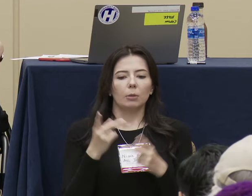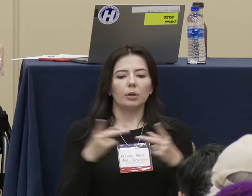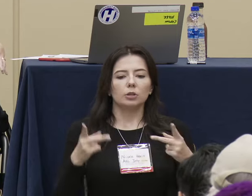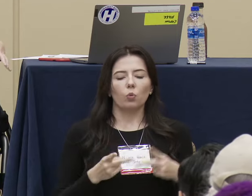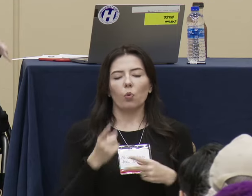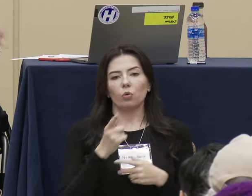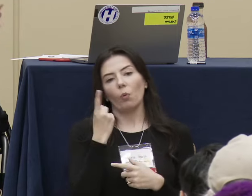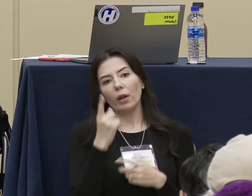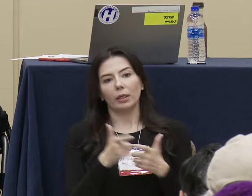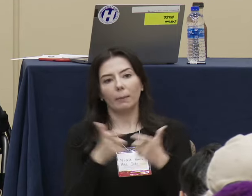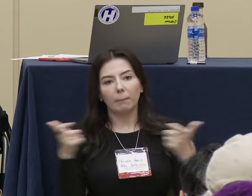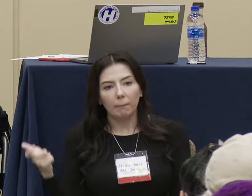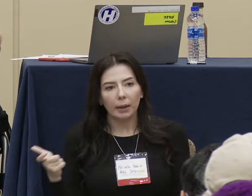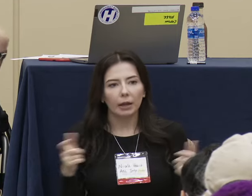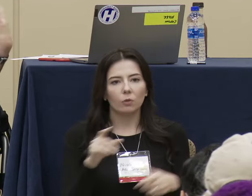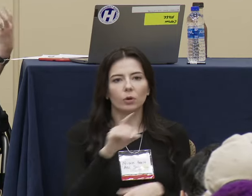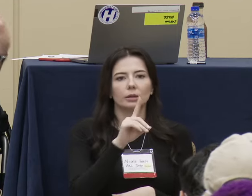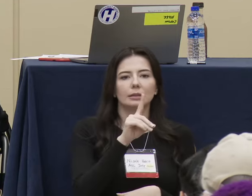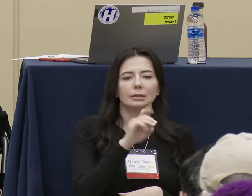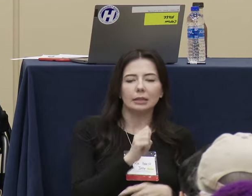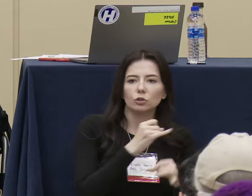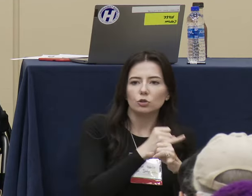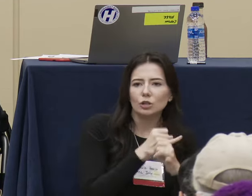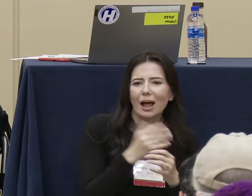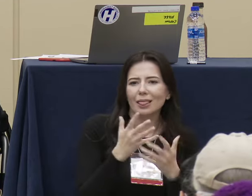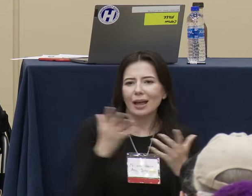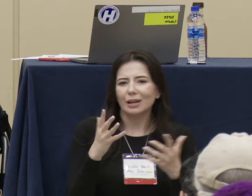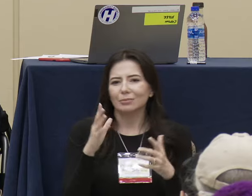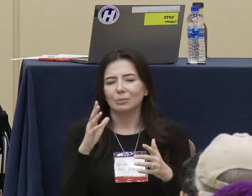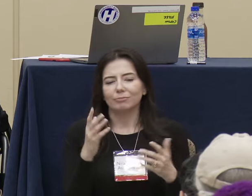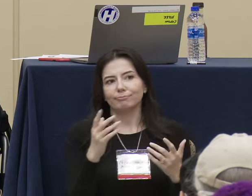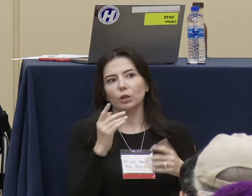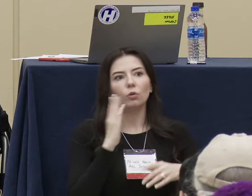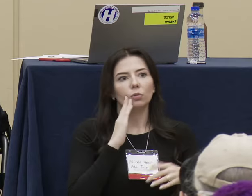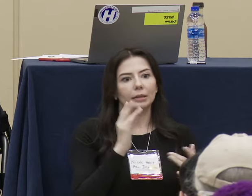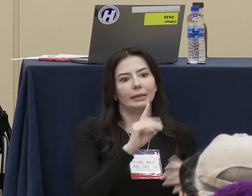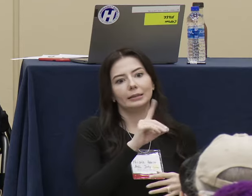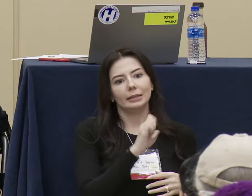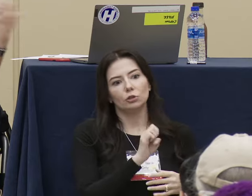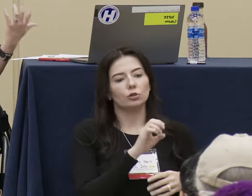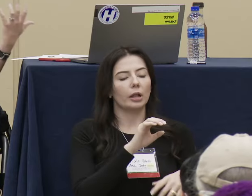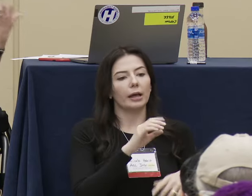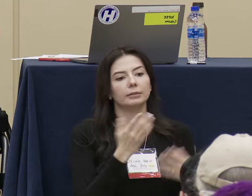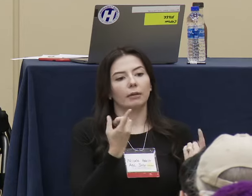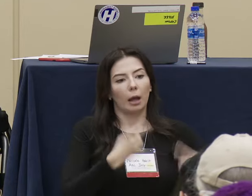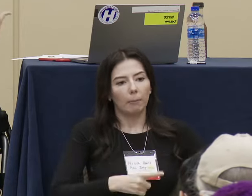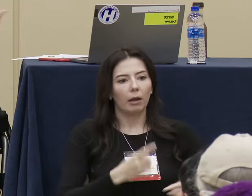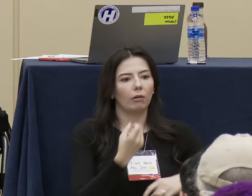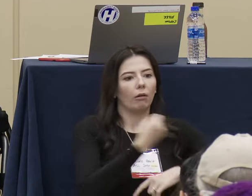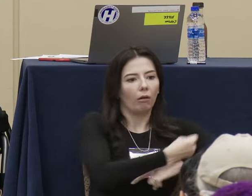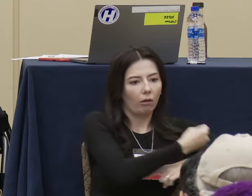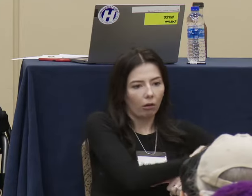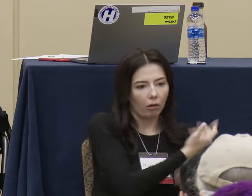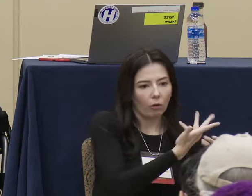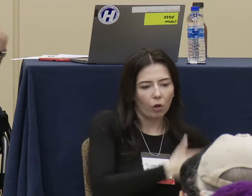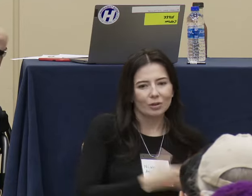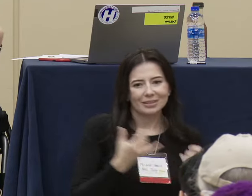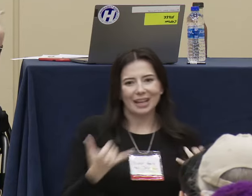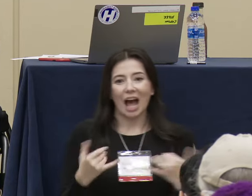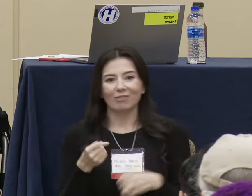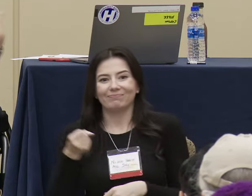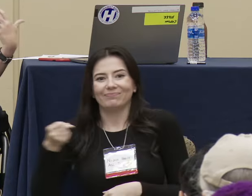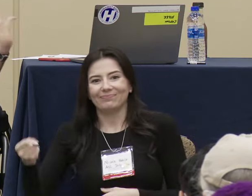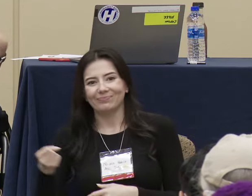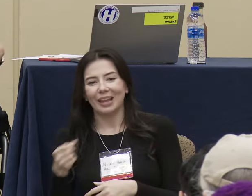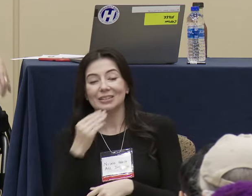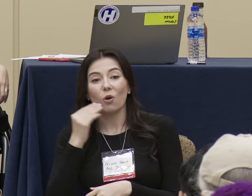to deinstitutionalize, a lot of people now live with their family members. And I'm sure you can understand that it's mostly either mothers or